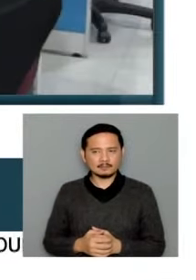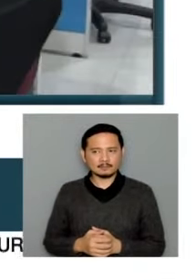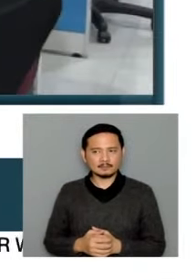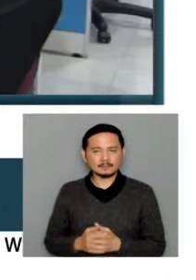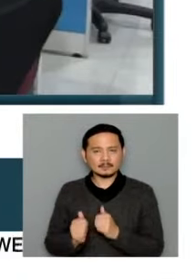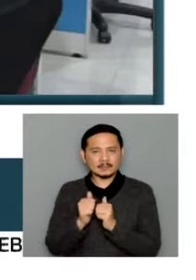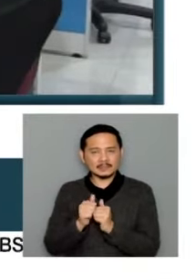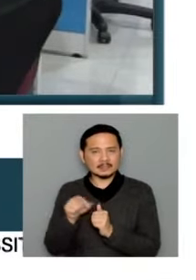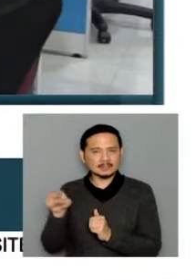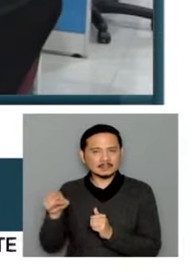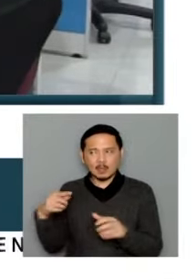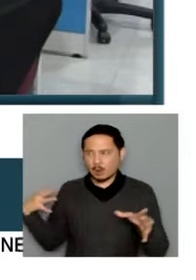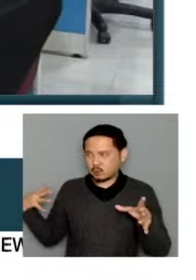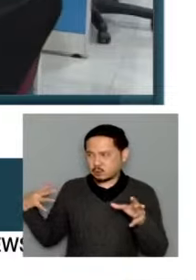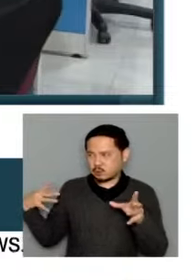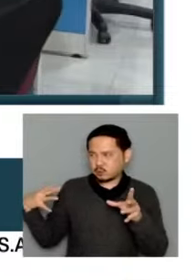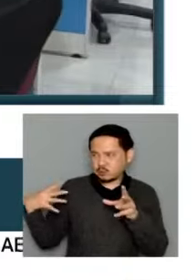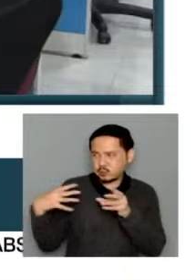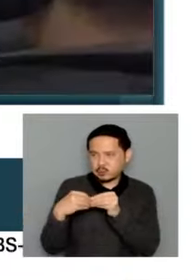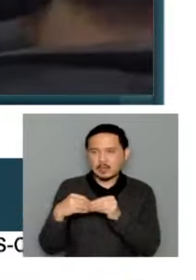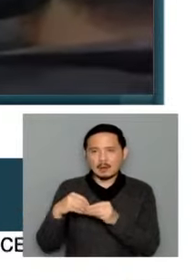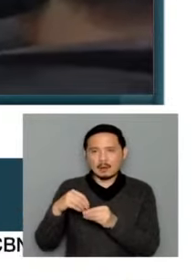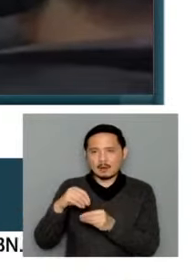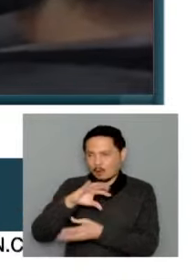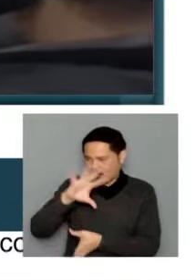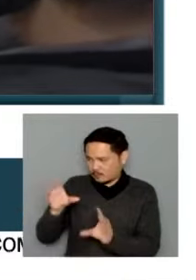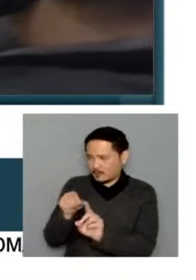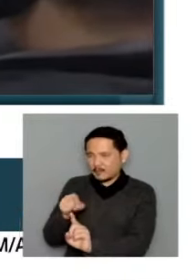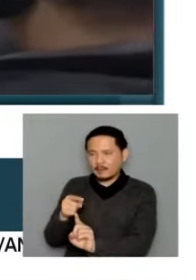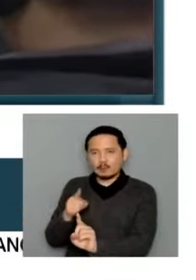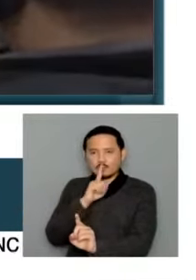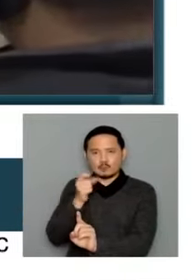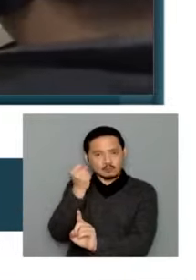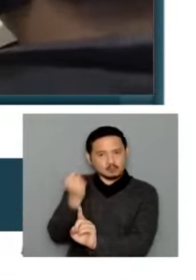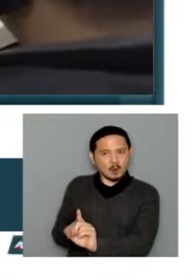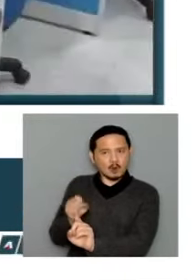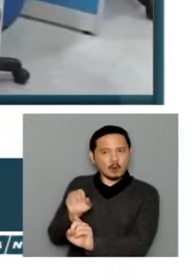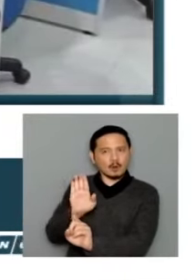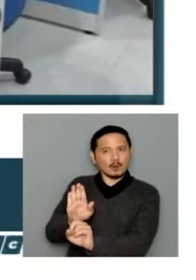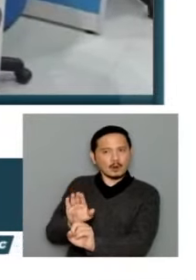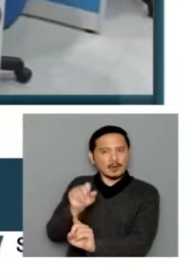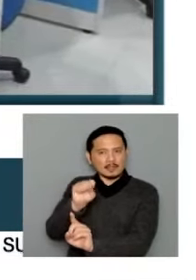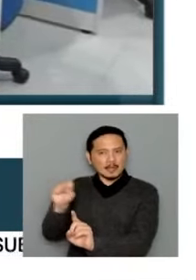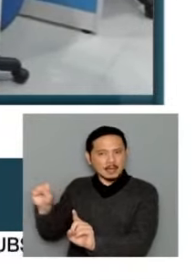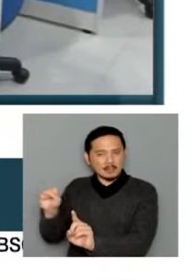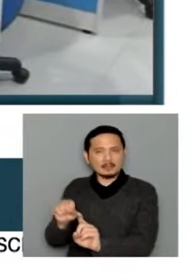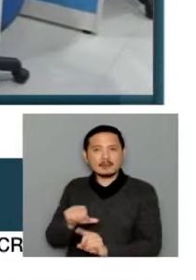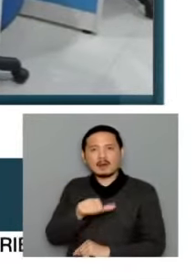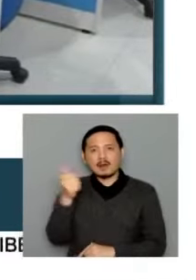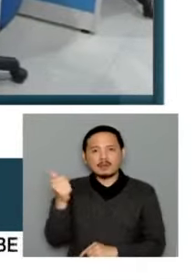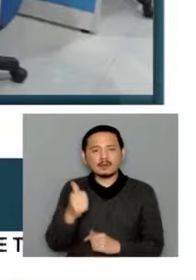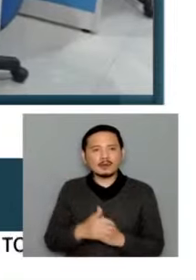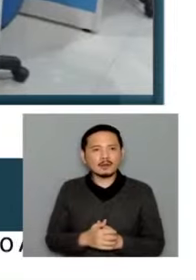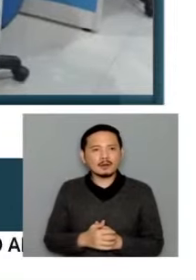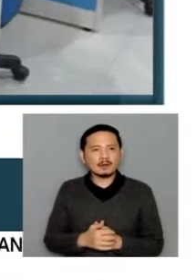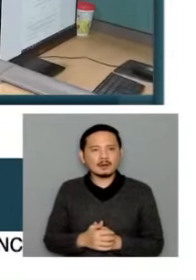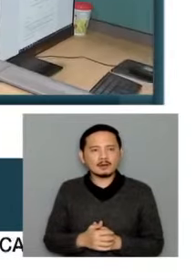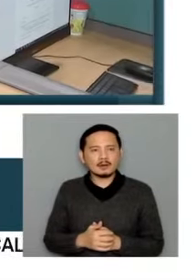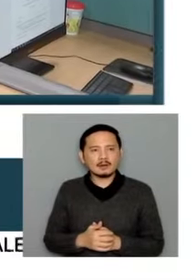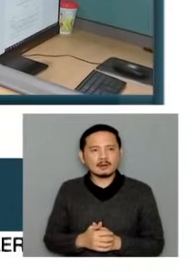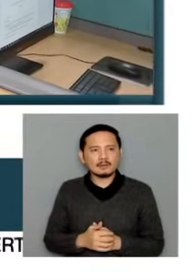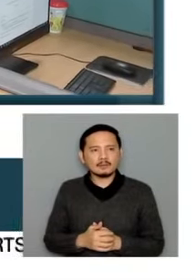actuarials are made solid, and you remove some of the qualification or tweak the